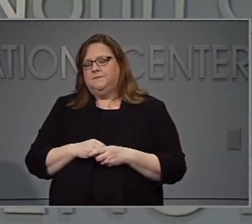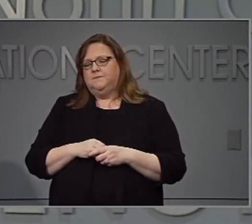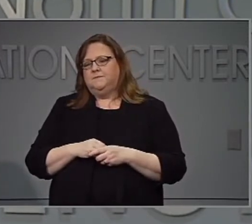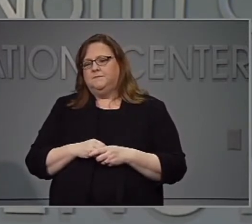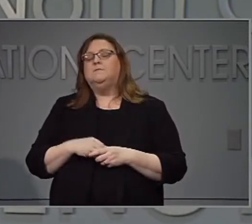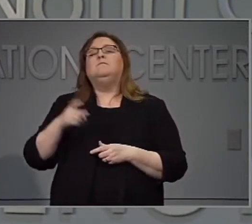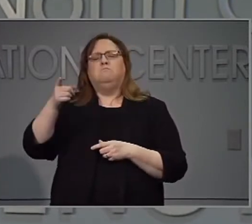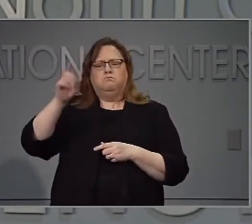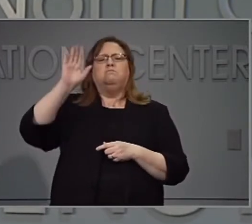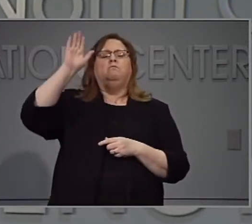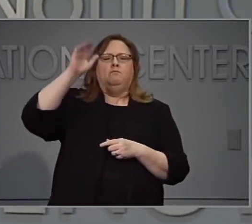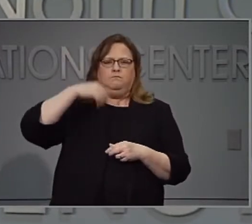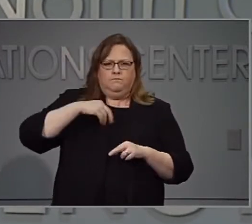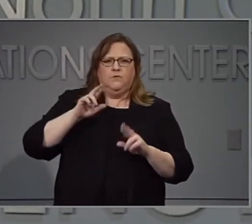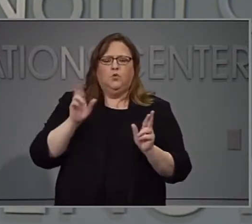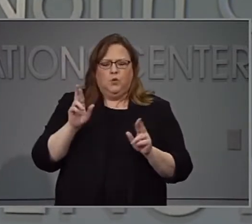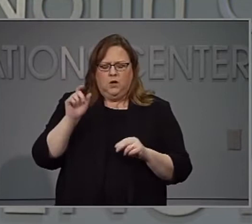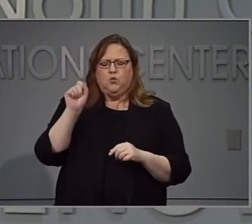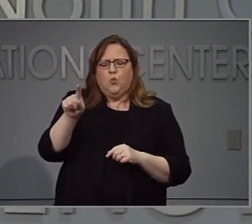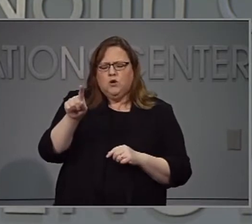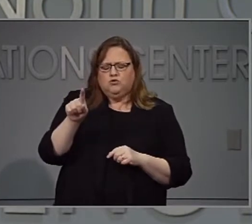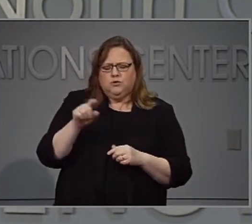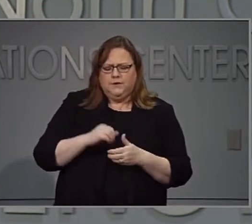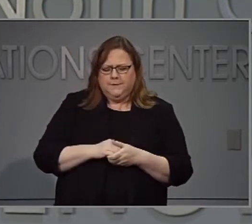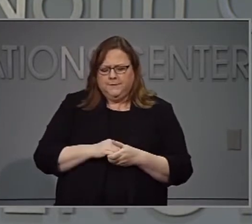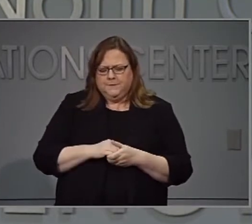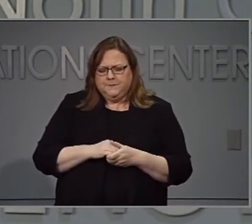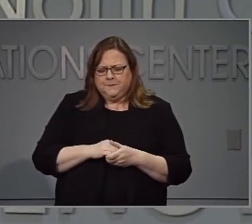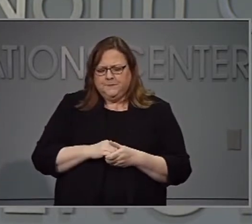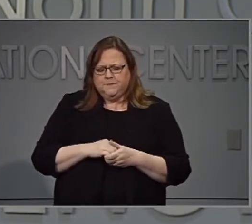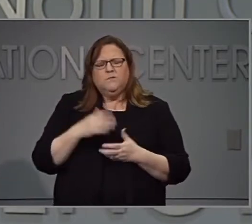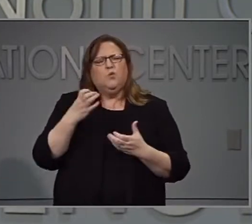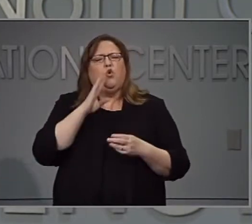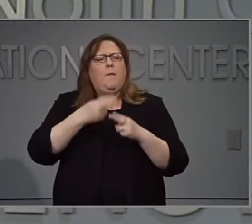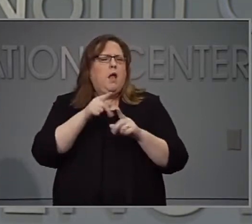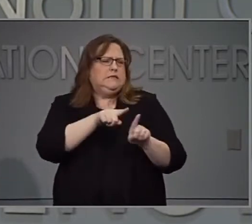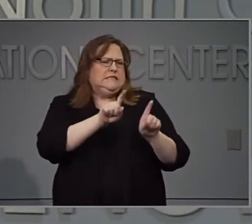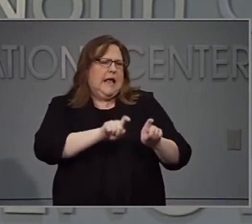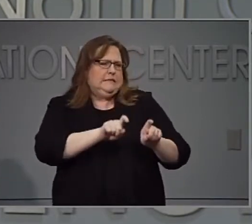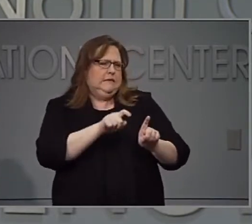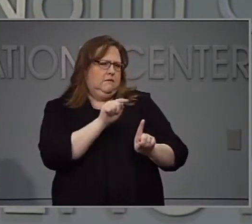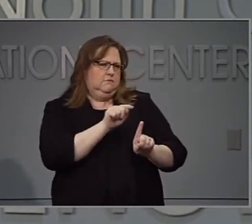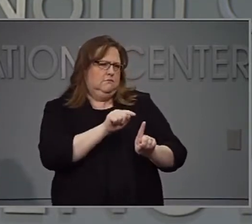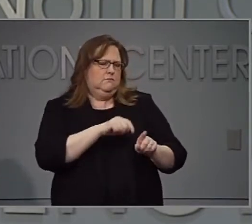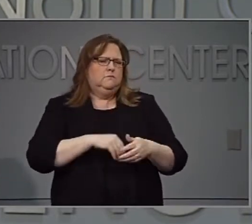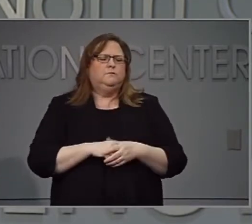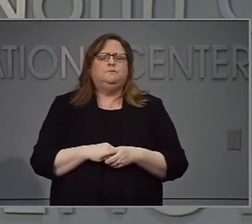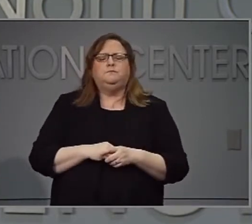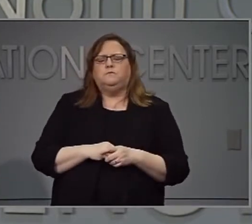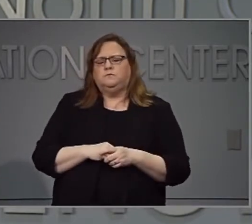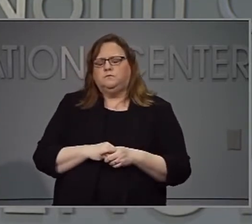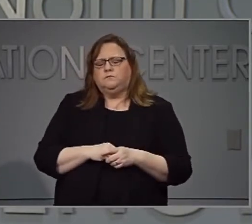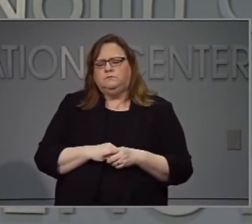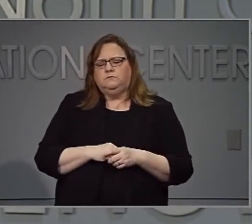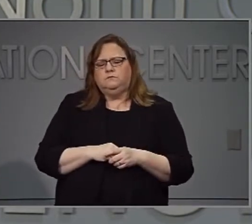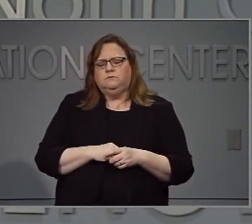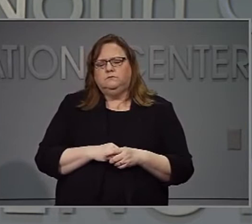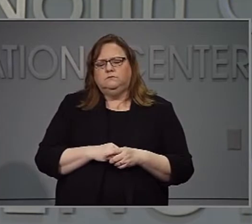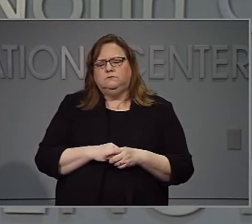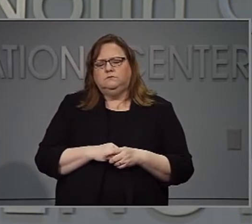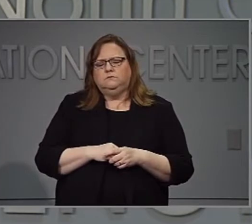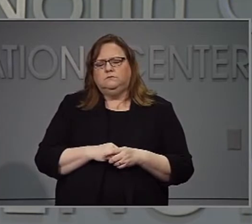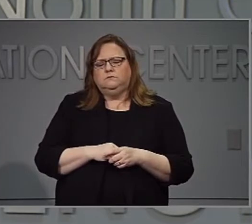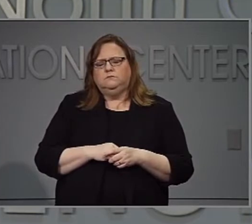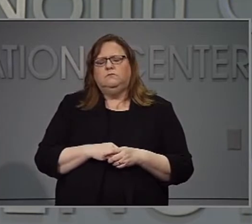I wanted to ask a little bit more regarding the testing capacity you were talking about. Can you give us a better indication? What level do we need to